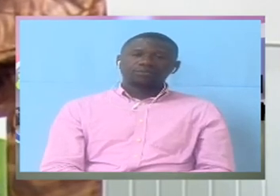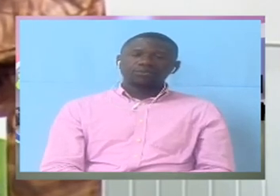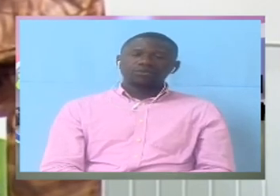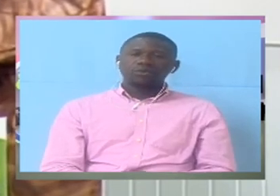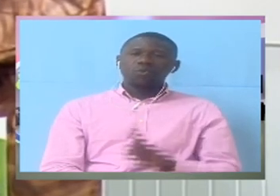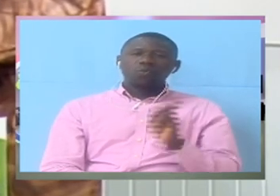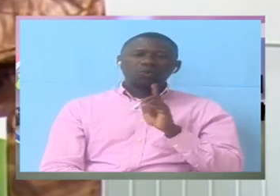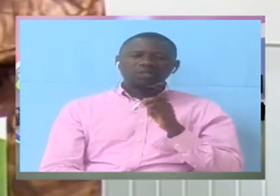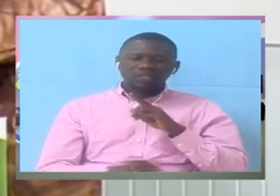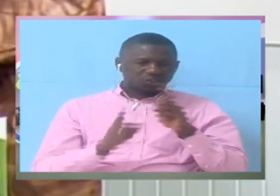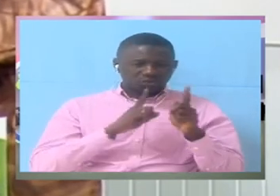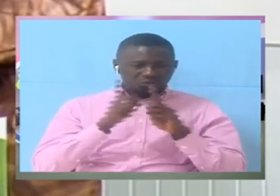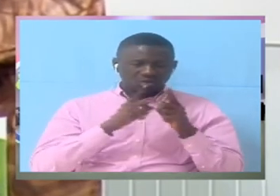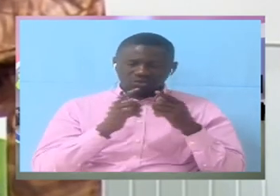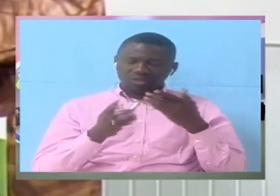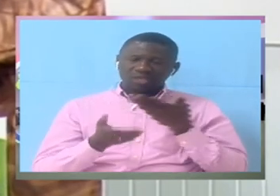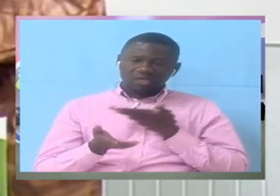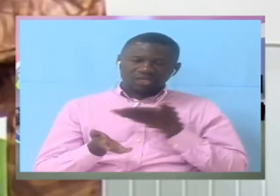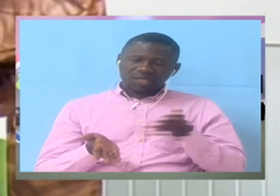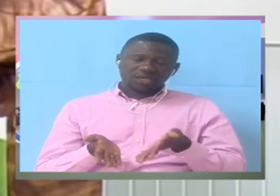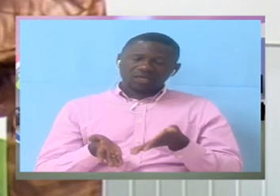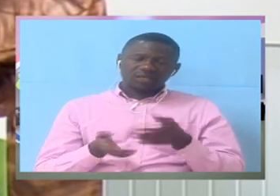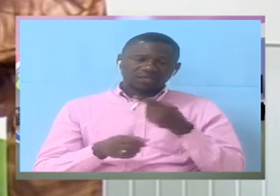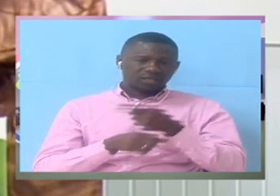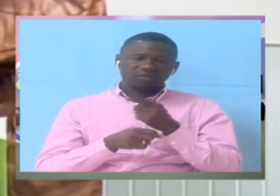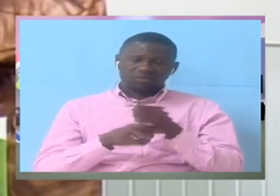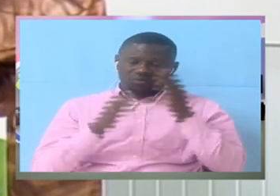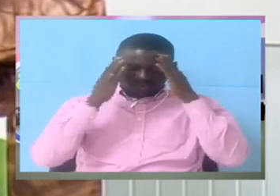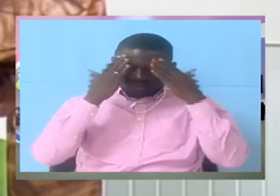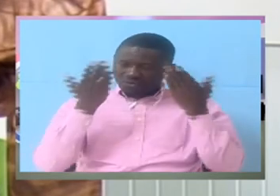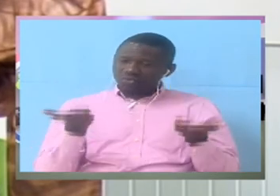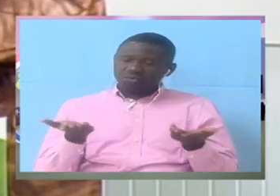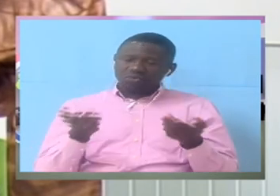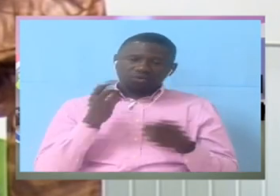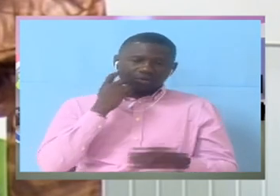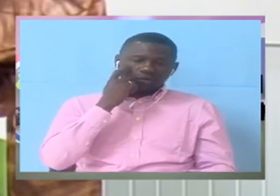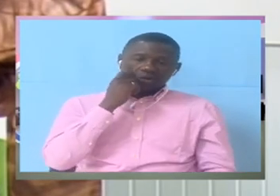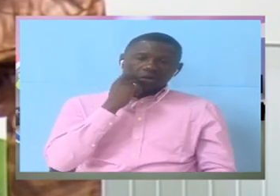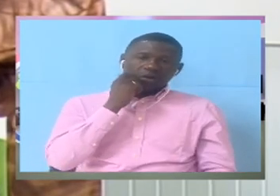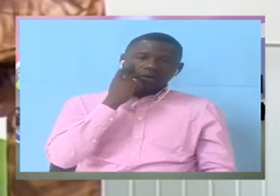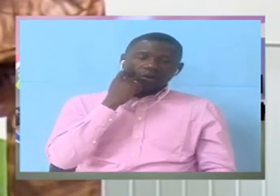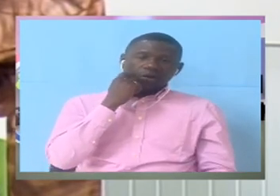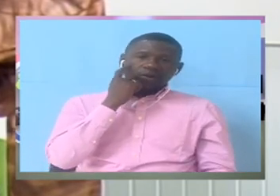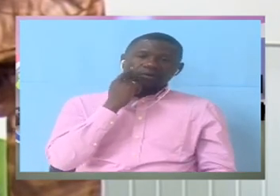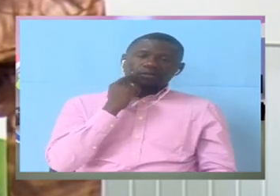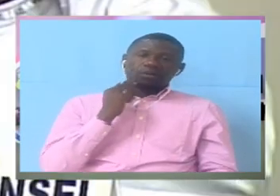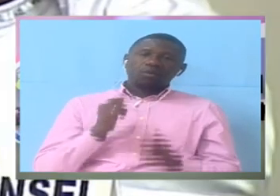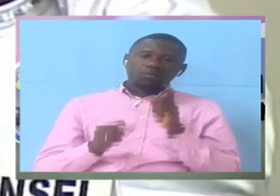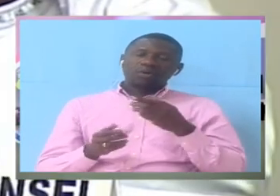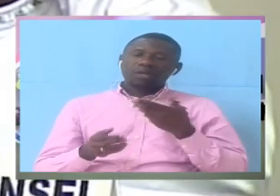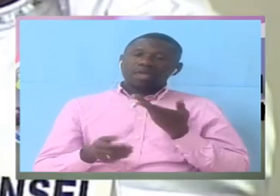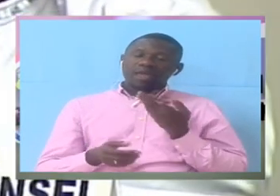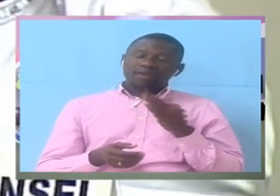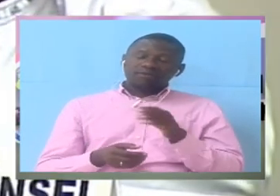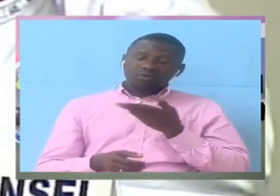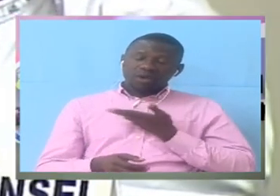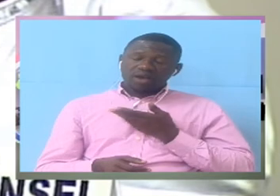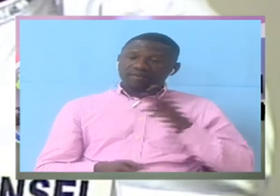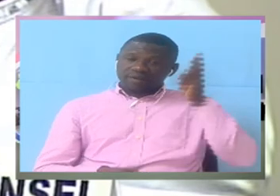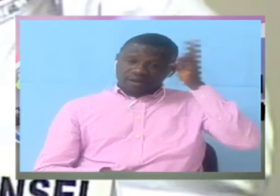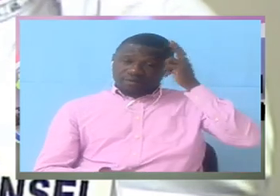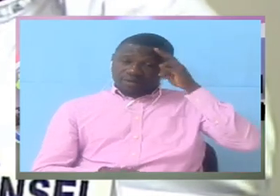inimenata. But when they came, what they left here with, we didn't know. But if you have rebel generals